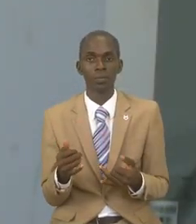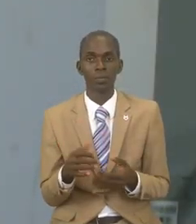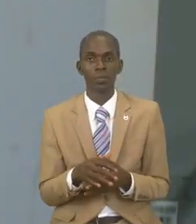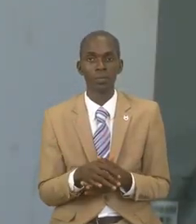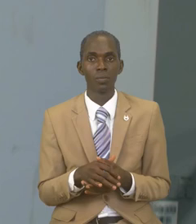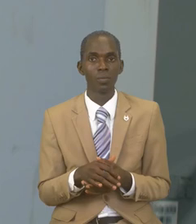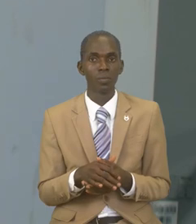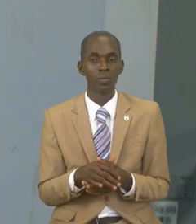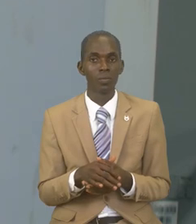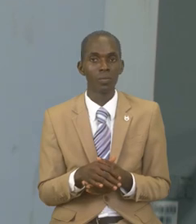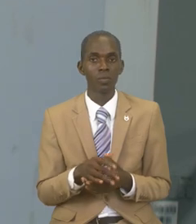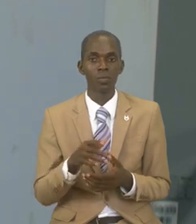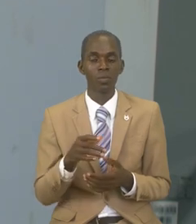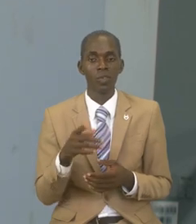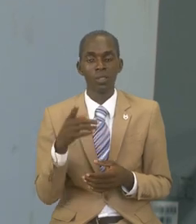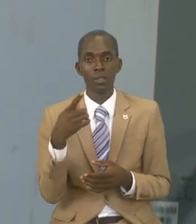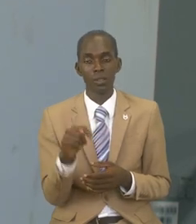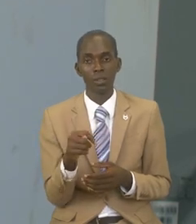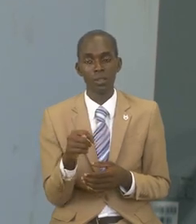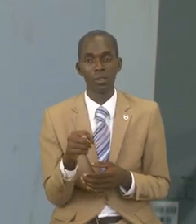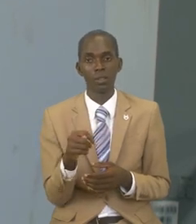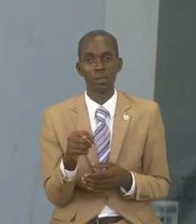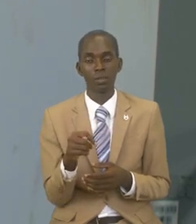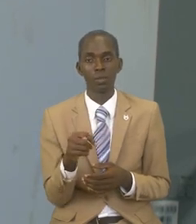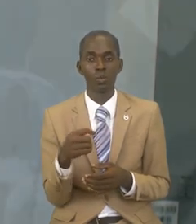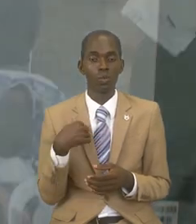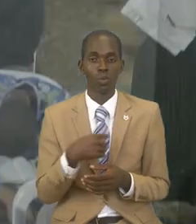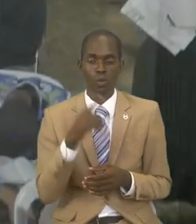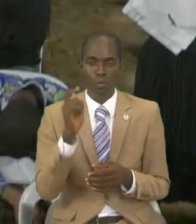They must take down your information